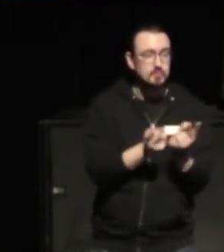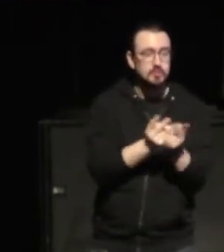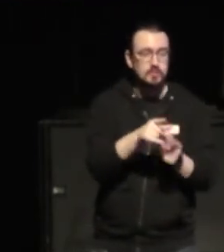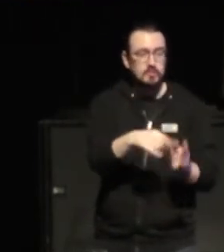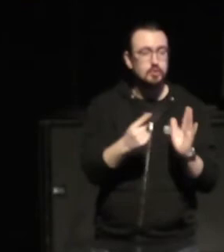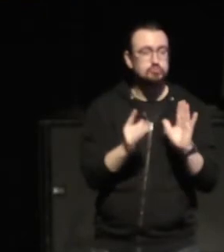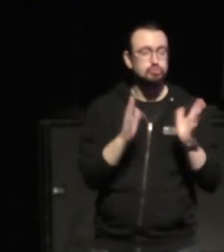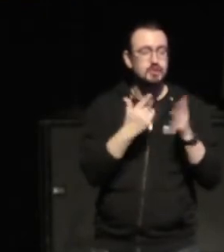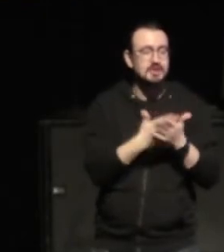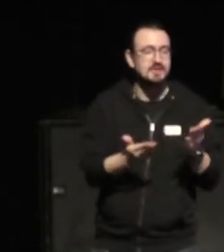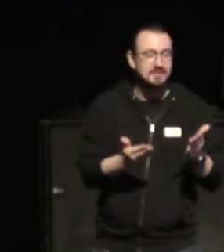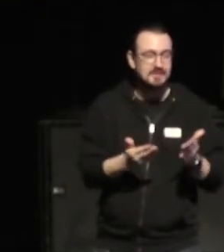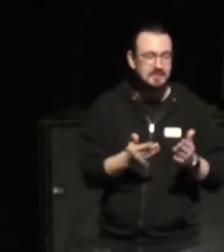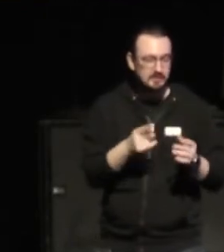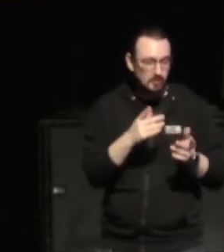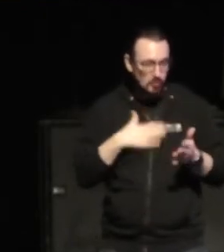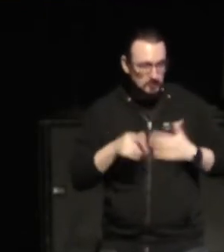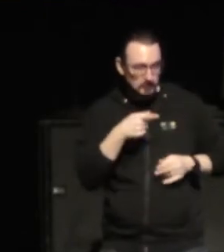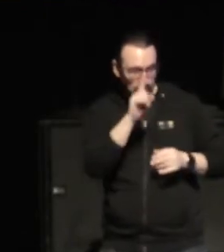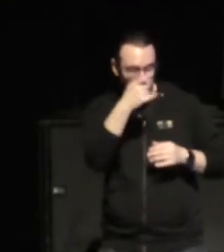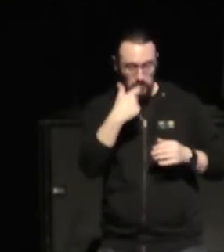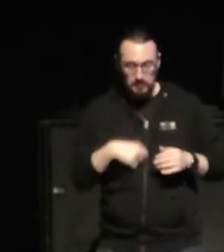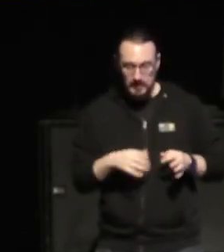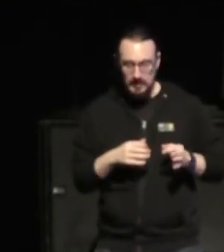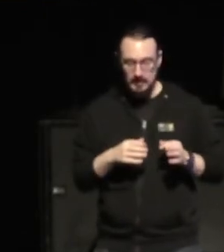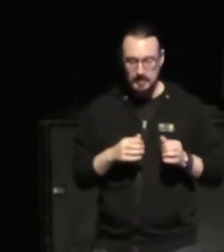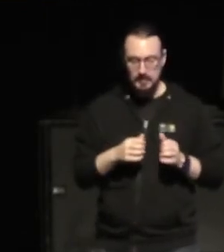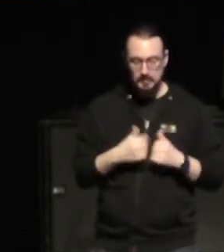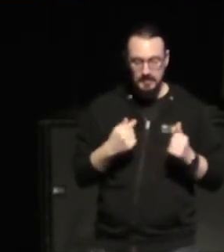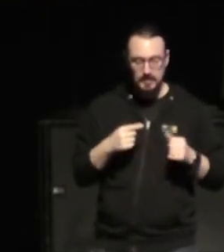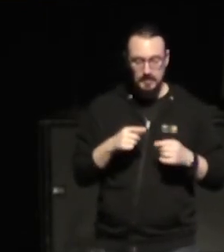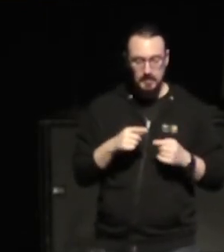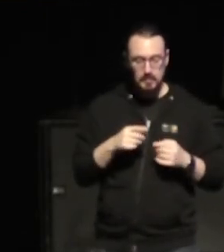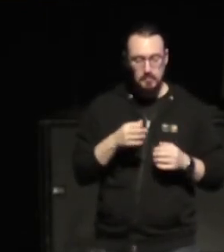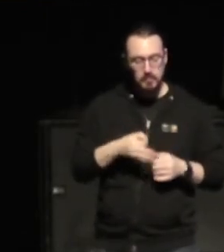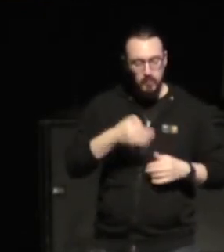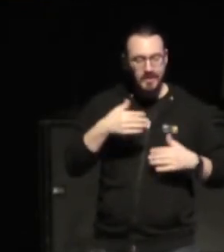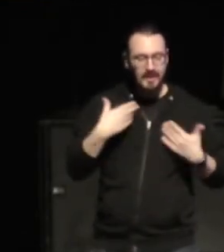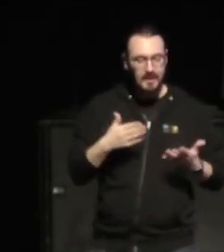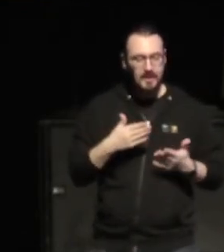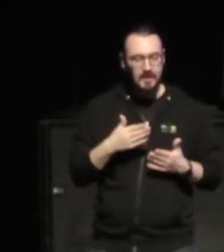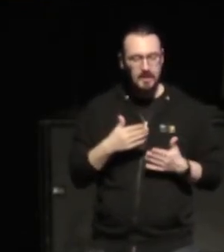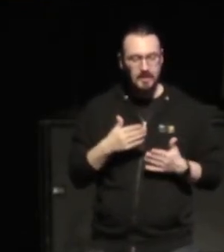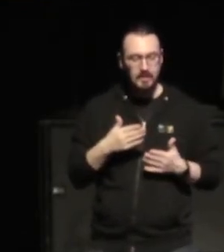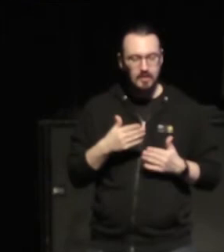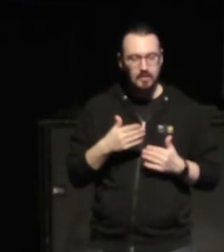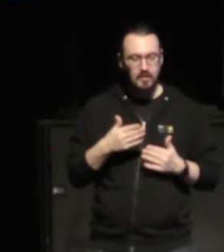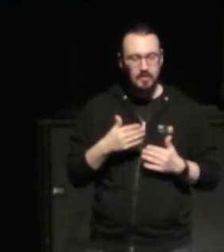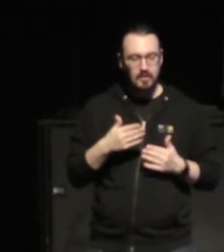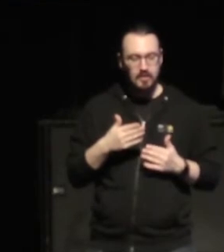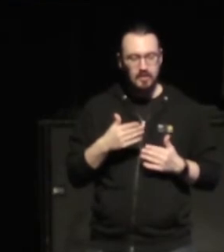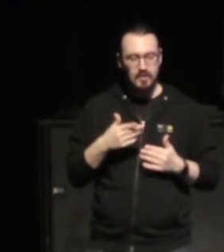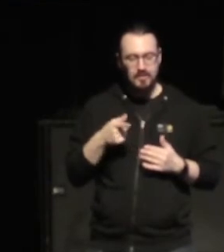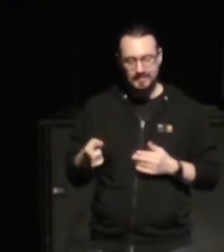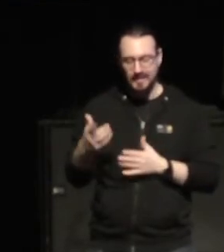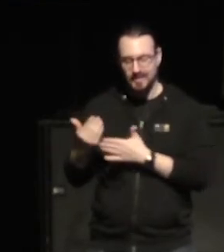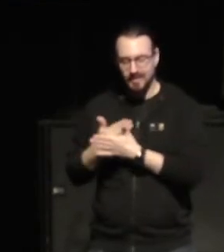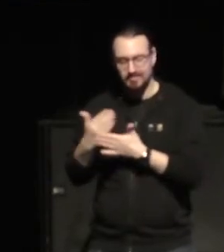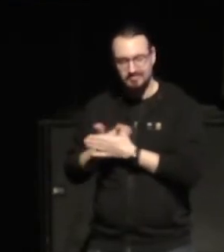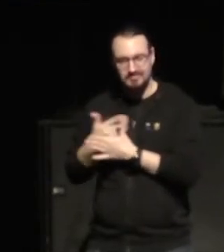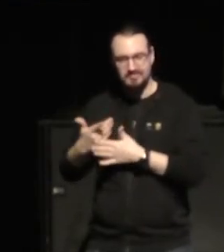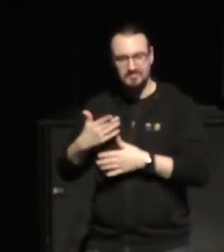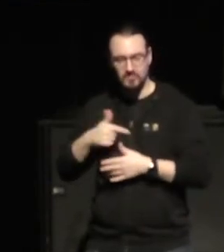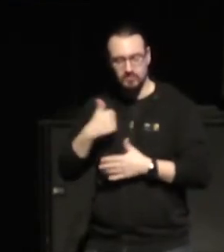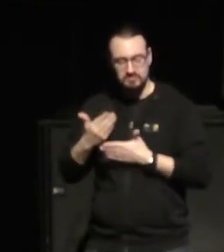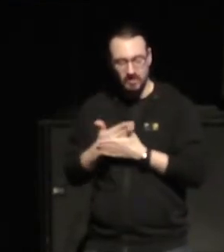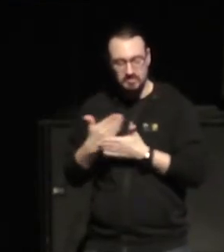if you get me. So the point is that they are most part of the Mozambican peasants, they